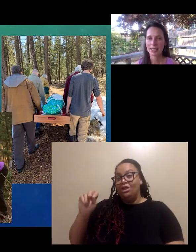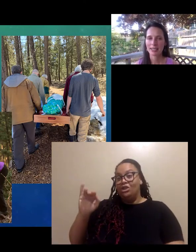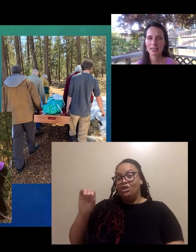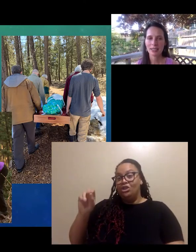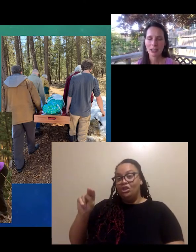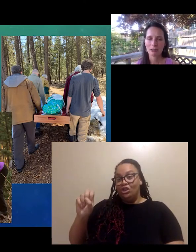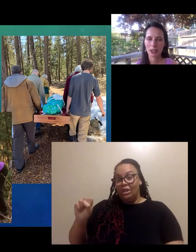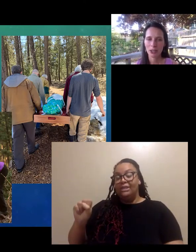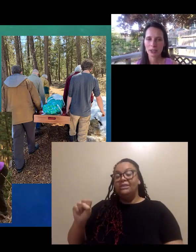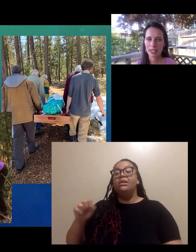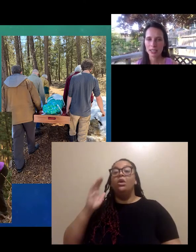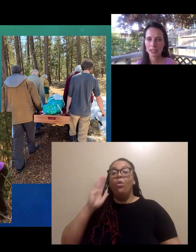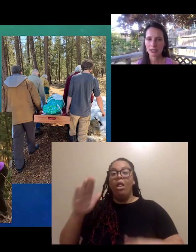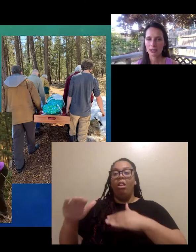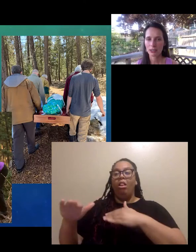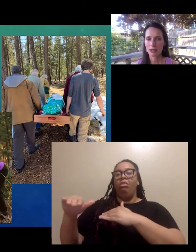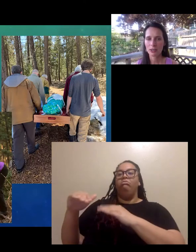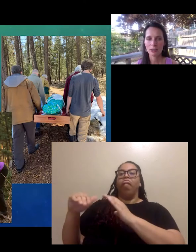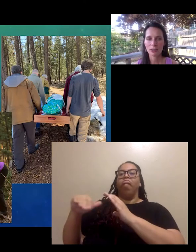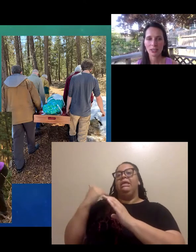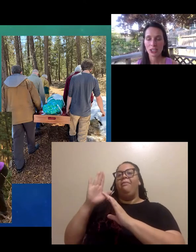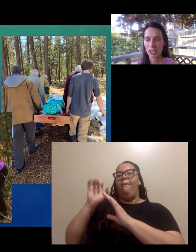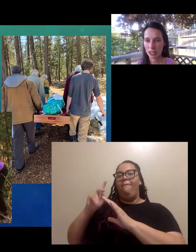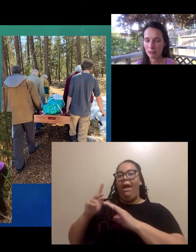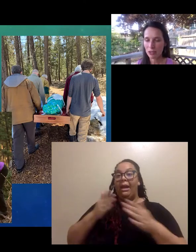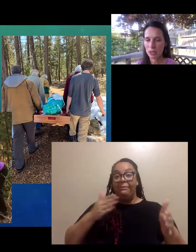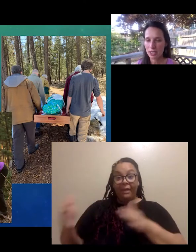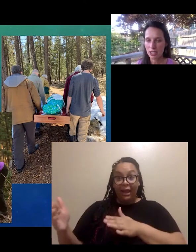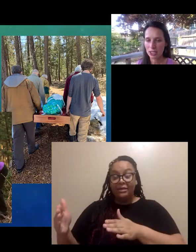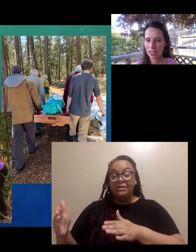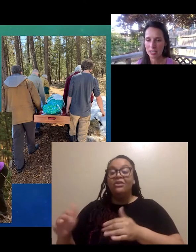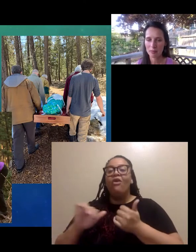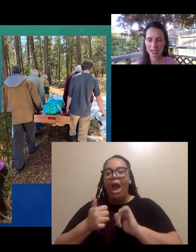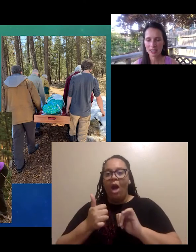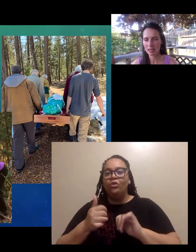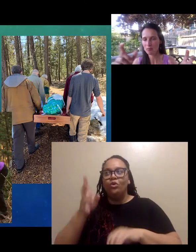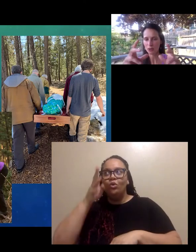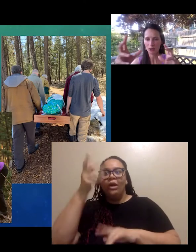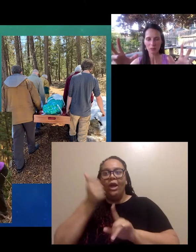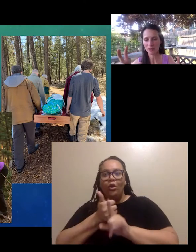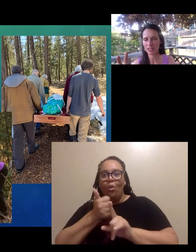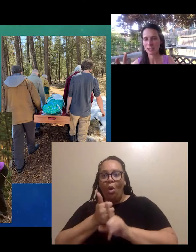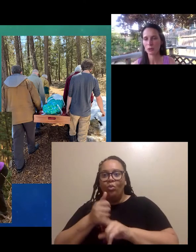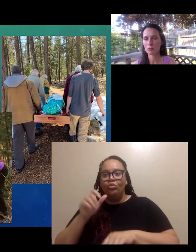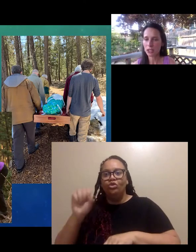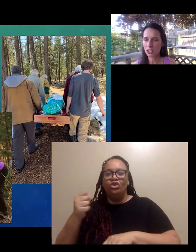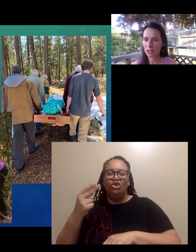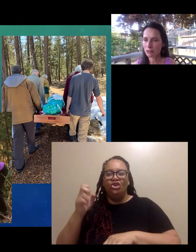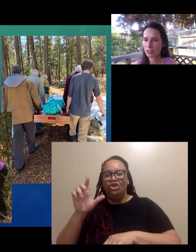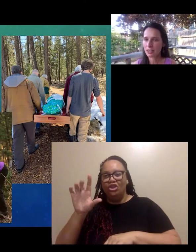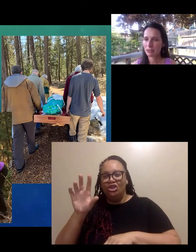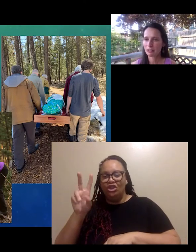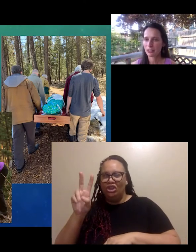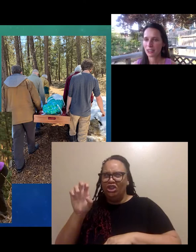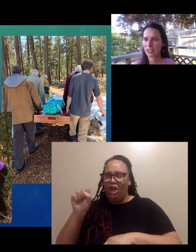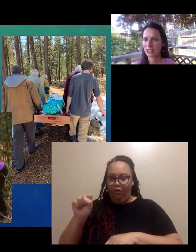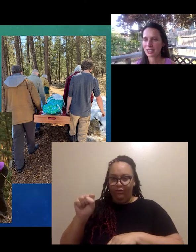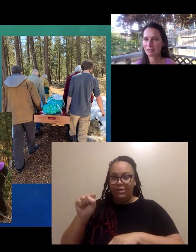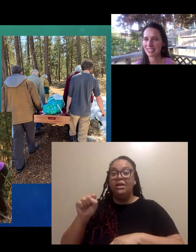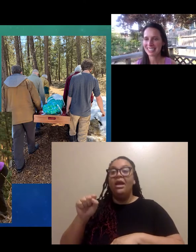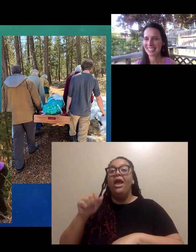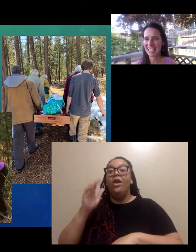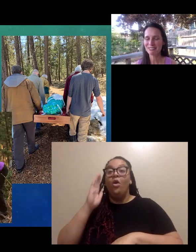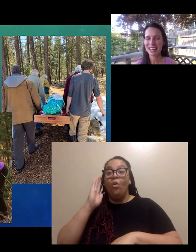back plans for creating your own shelves, which, um, assemble into a bookshelf for